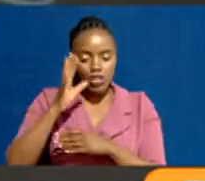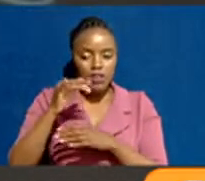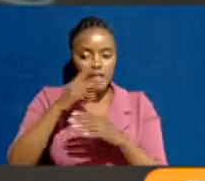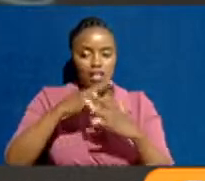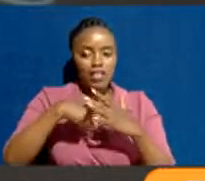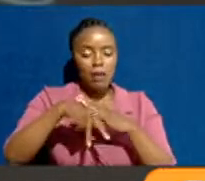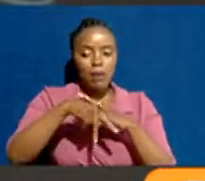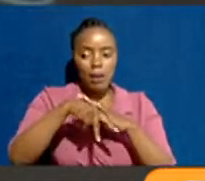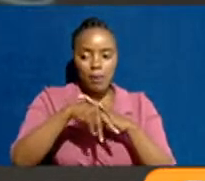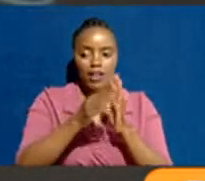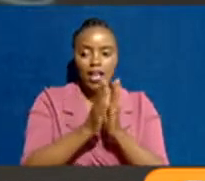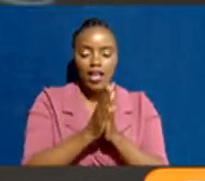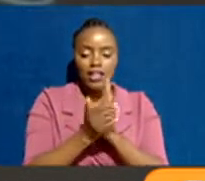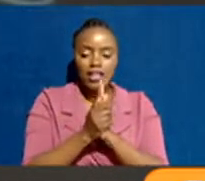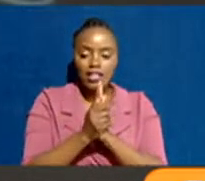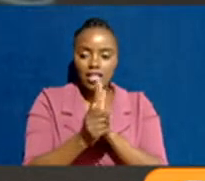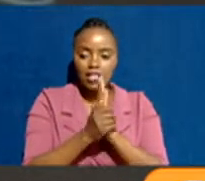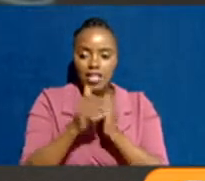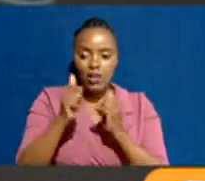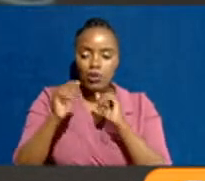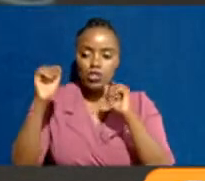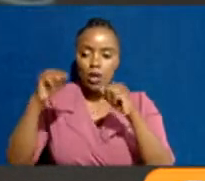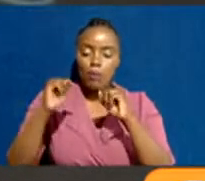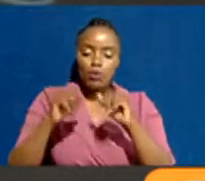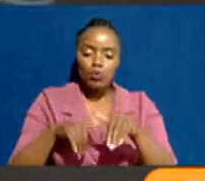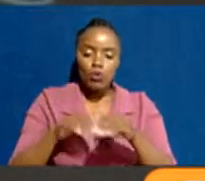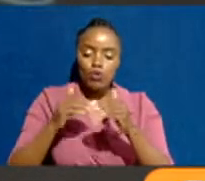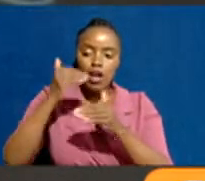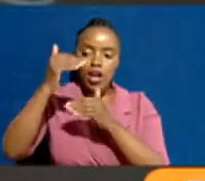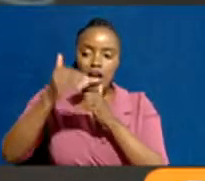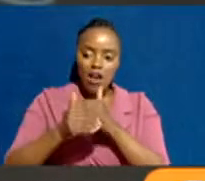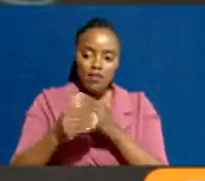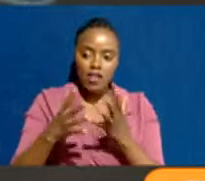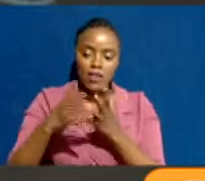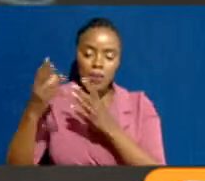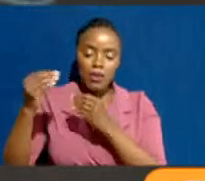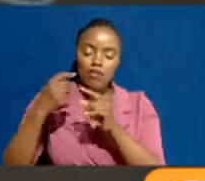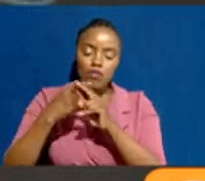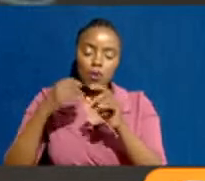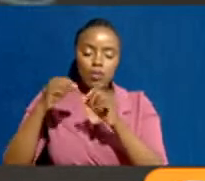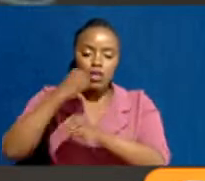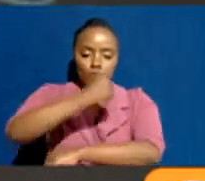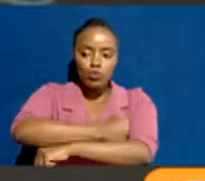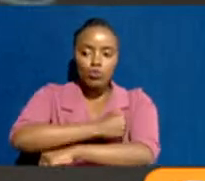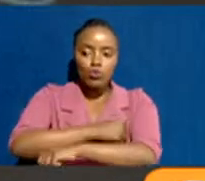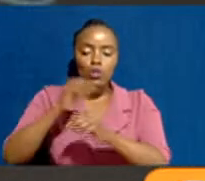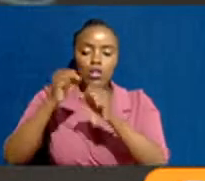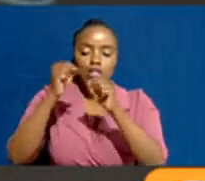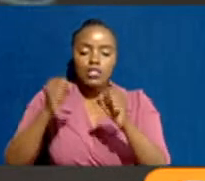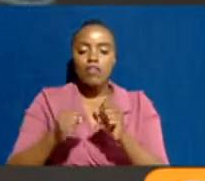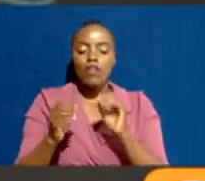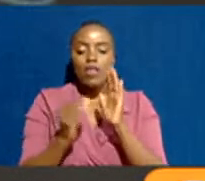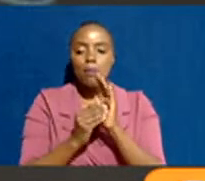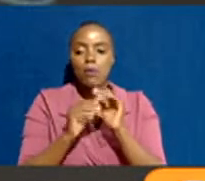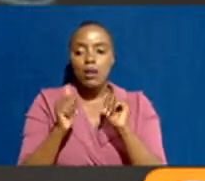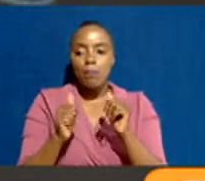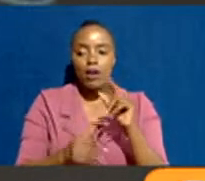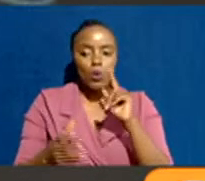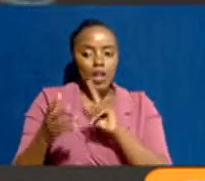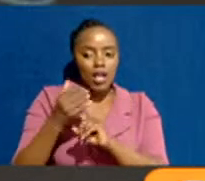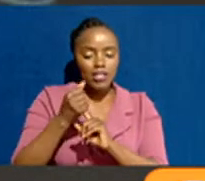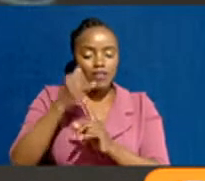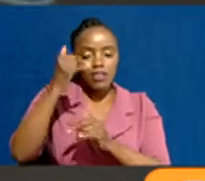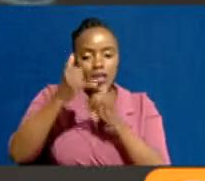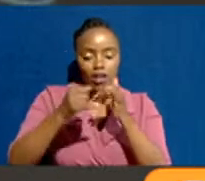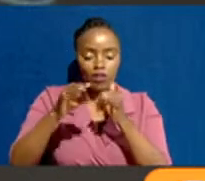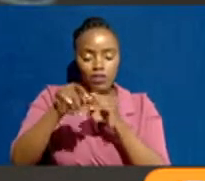primary a skill that they could pursue after they drop out of the school system because they were not envisaged that they would reach the end of that